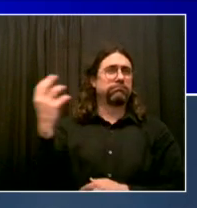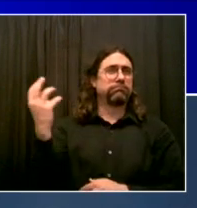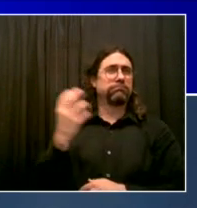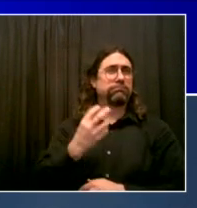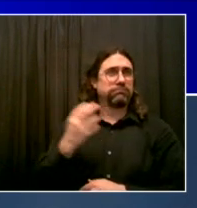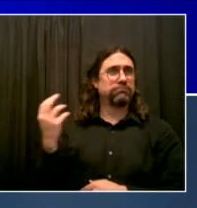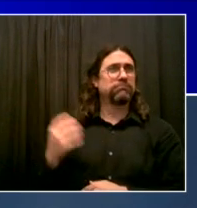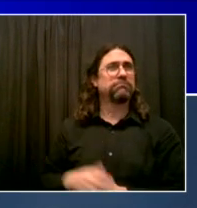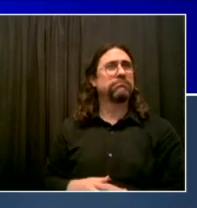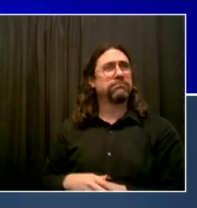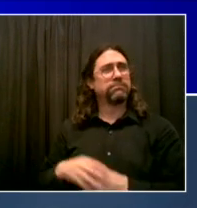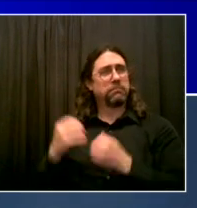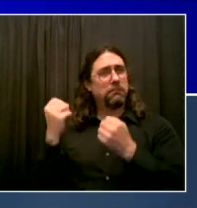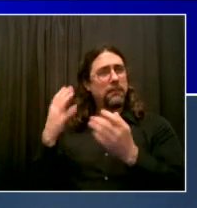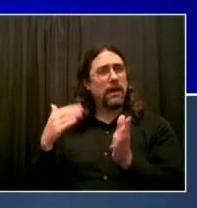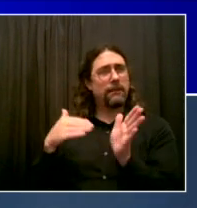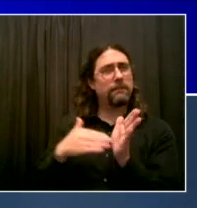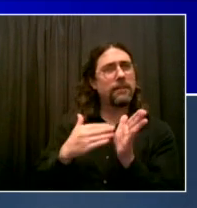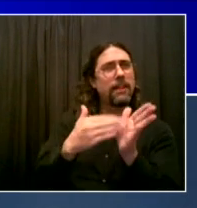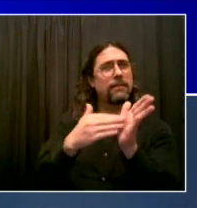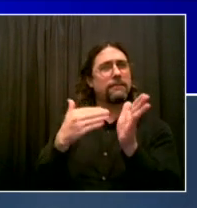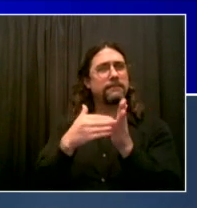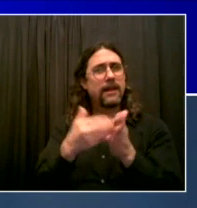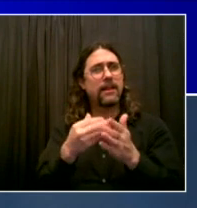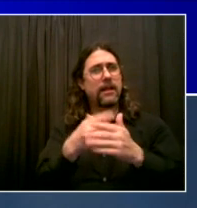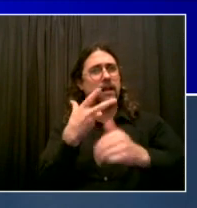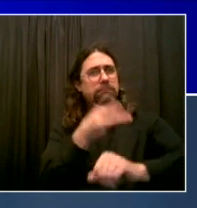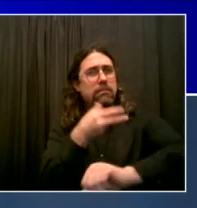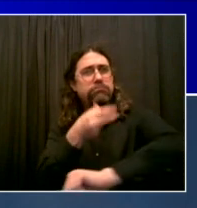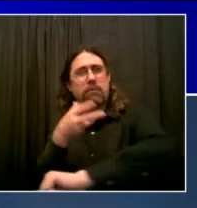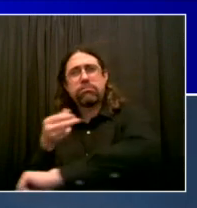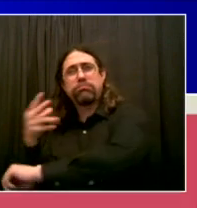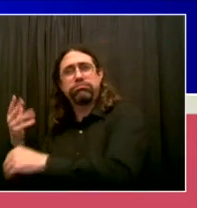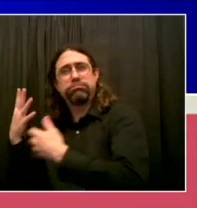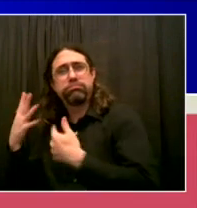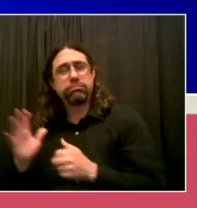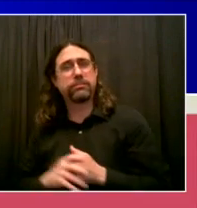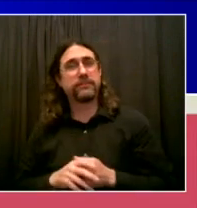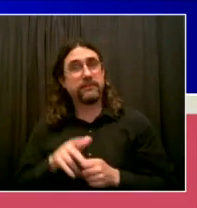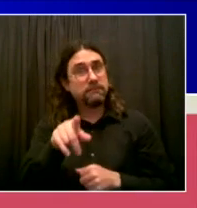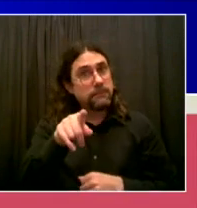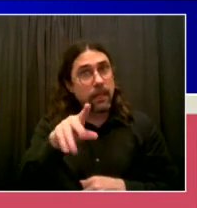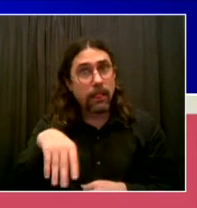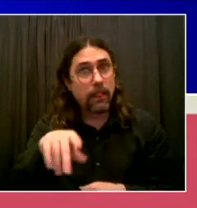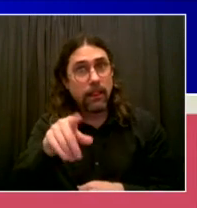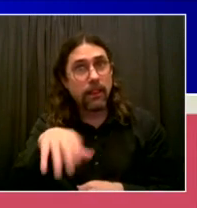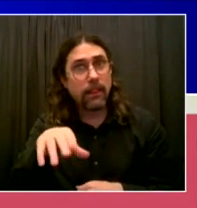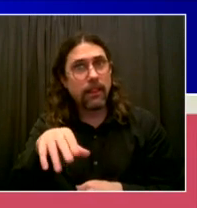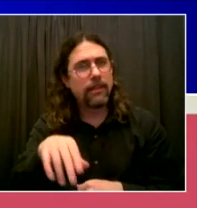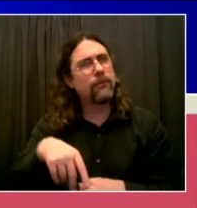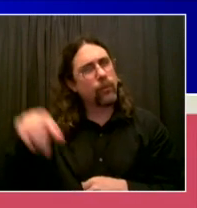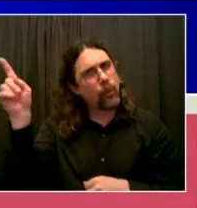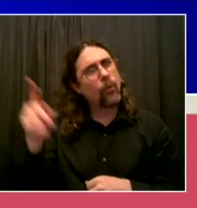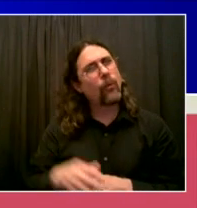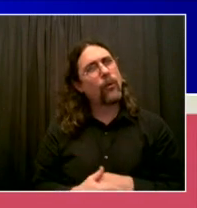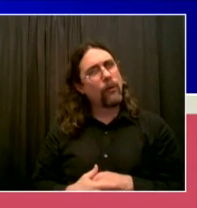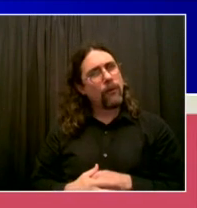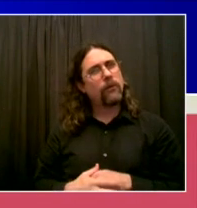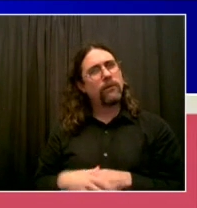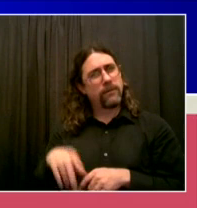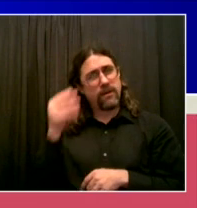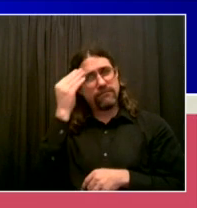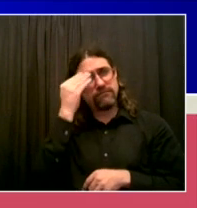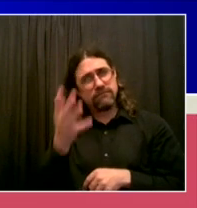time to get vaccinated than now. It is the easiest it's ever been. The walk-ins at so many of the city-sponsored sites make it really